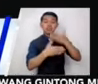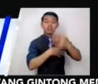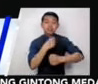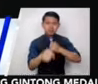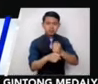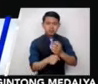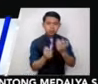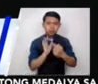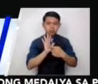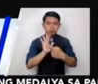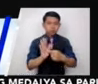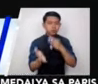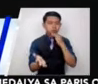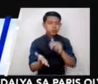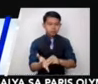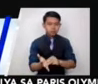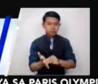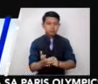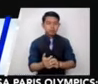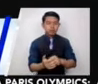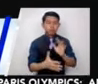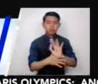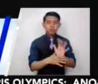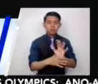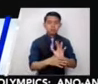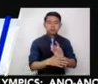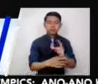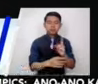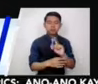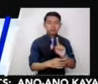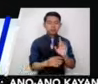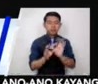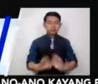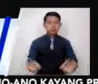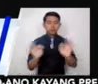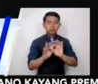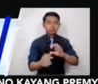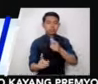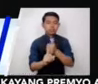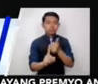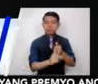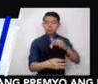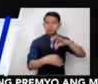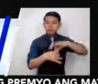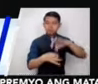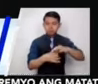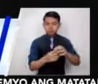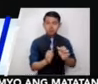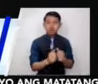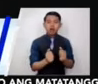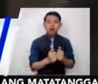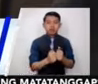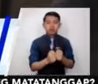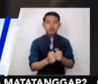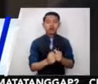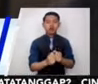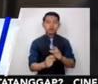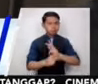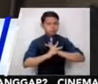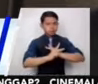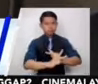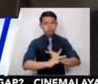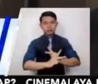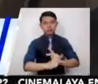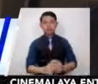ipahiwatig ng pelikulang ito ang kahalagahan ng bawat boto, kung paano natin to dapat pinoprotektahan. Naroon din